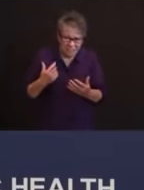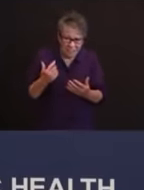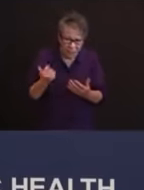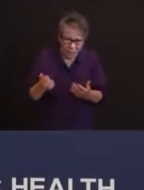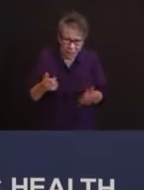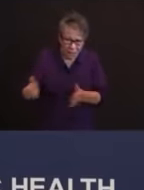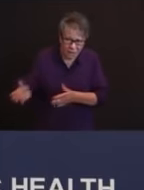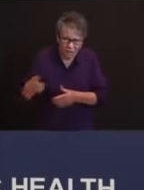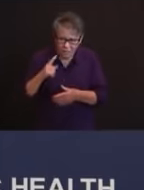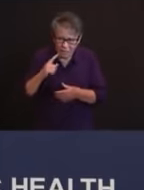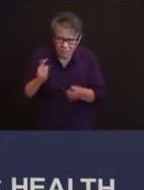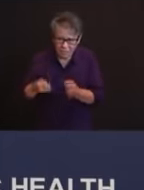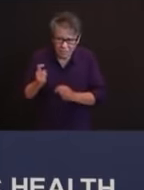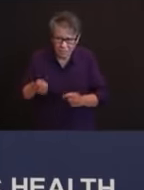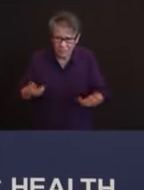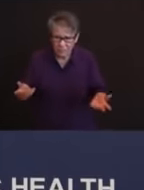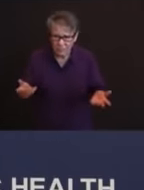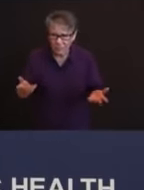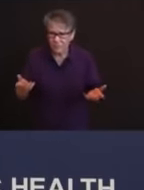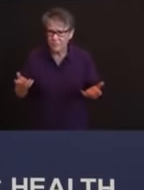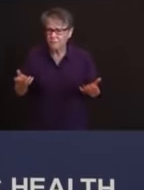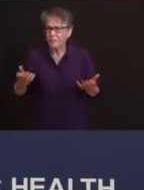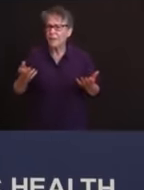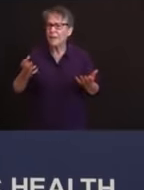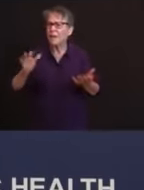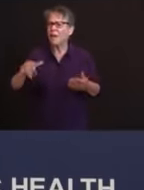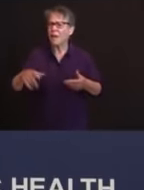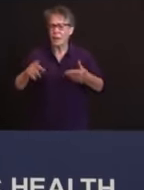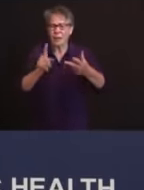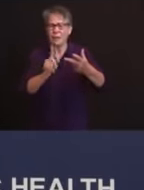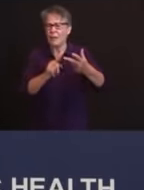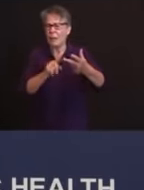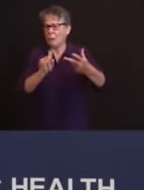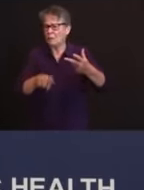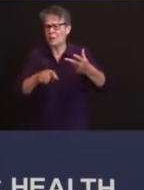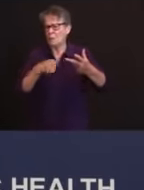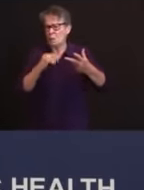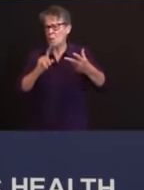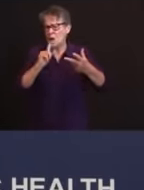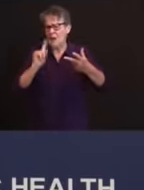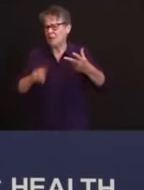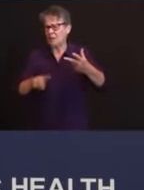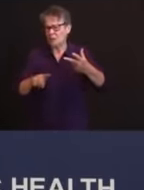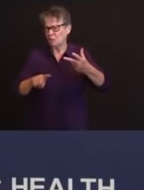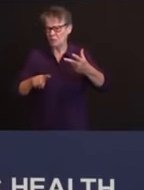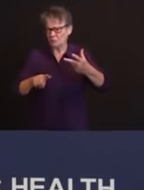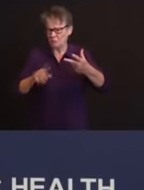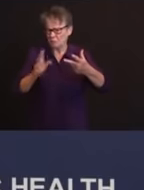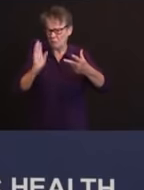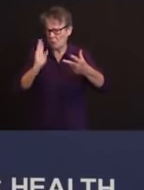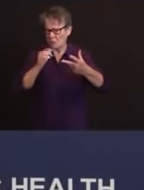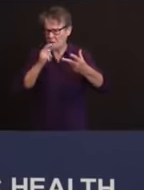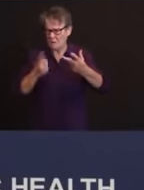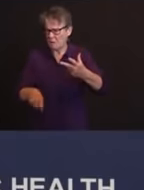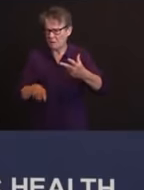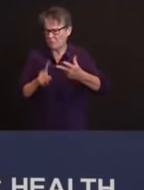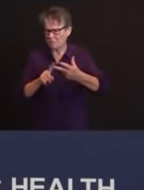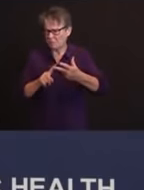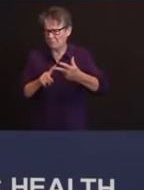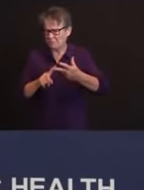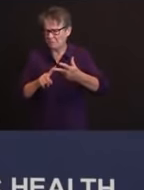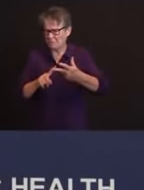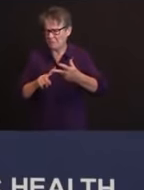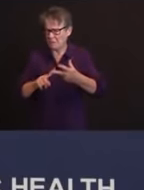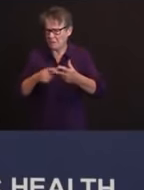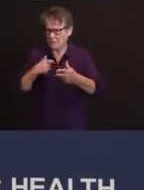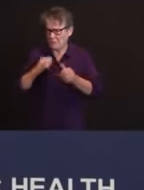I don't have an answer on the third, but I would hope that does not happen. And I don't have a contingency plan unless Paramel tells me